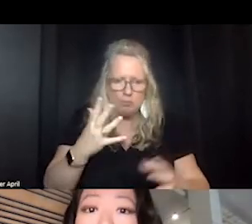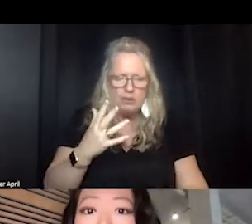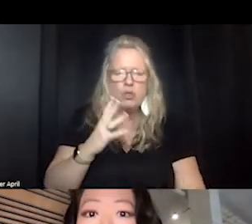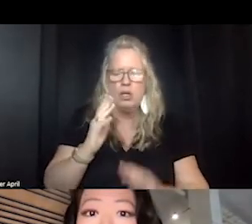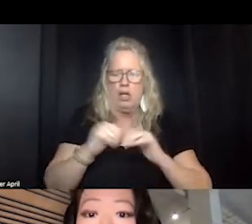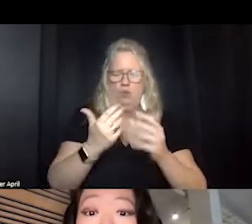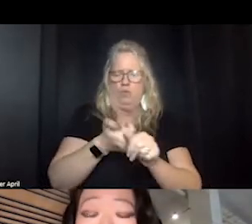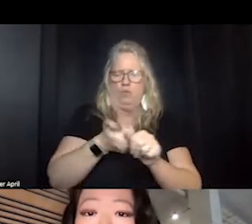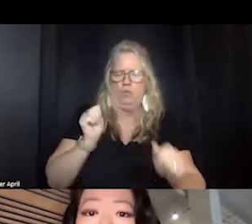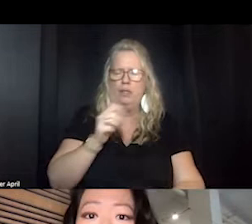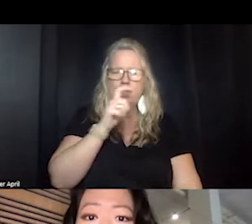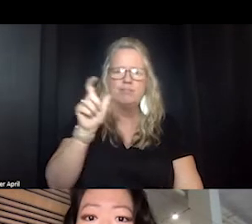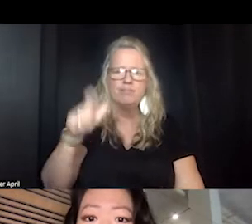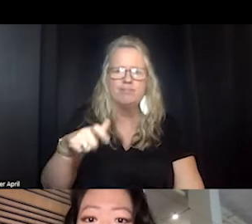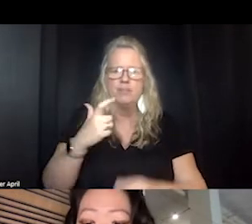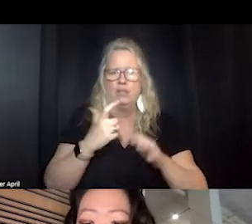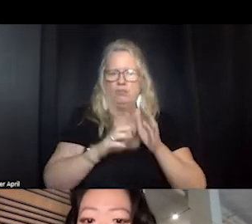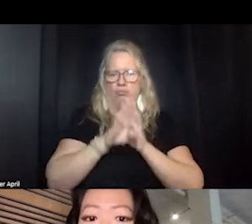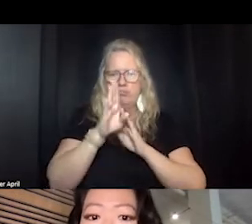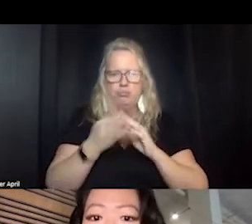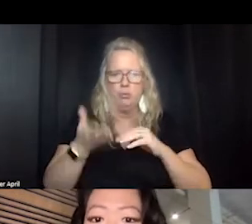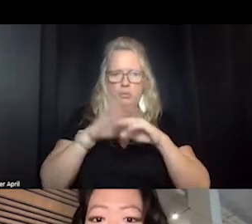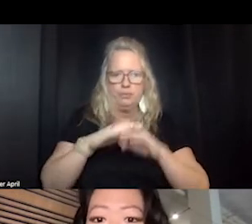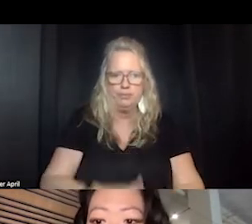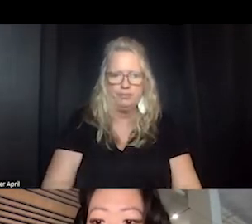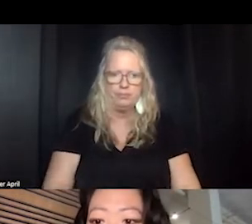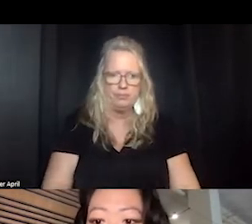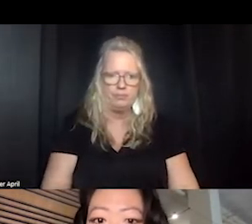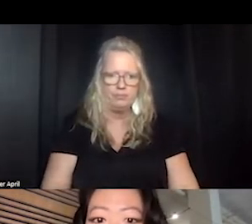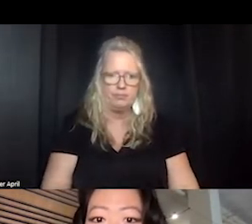avoid unnecessary escalation? Next slide.